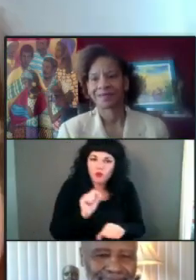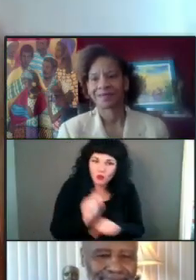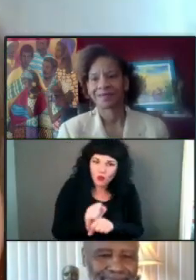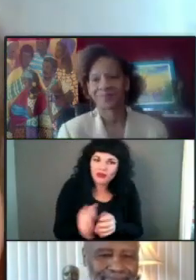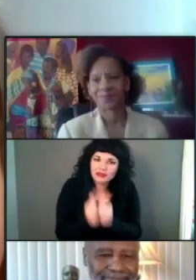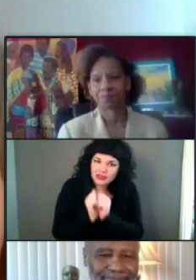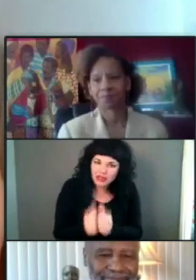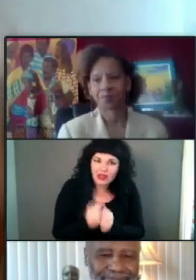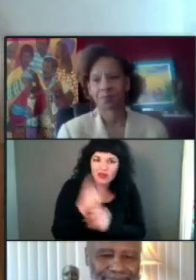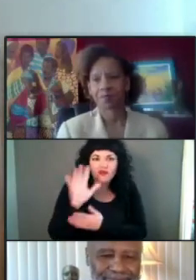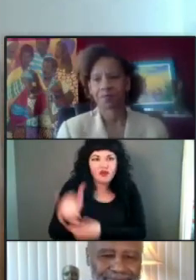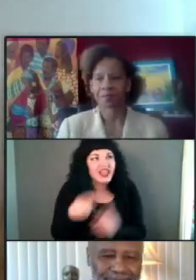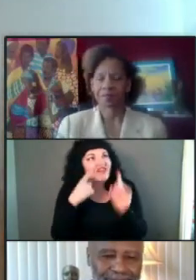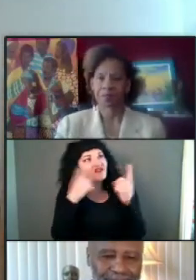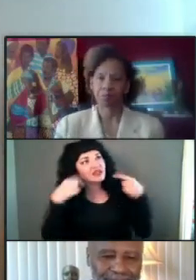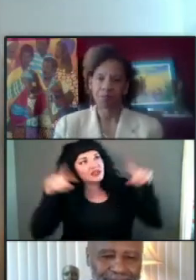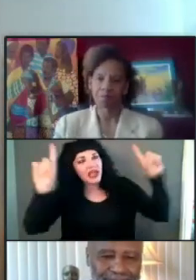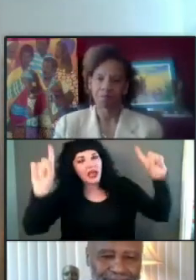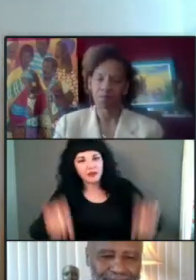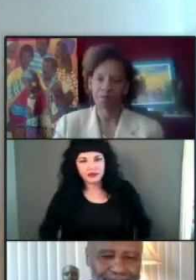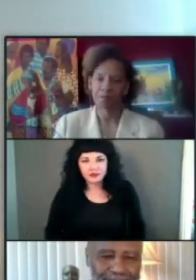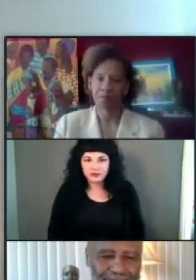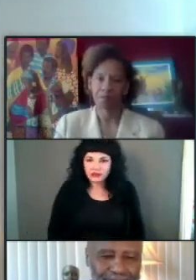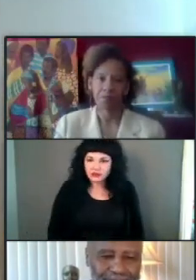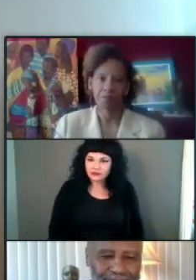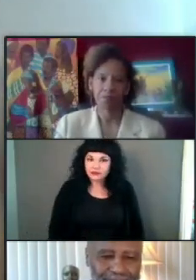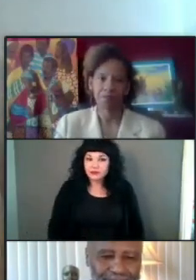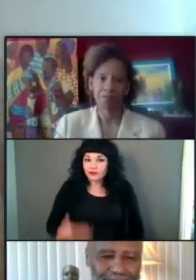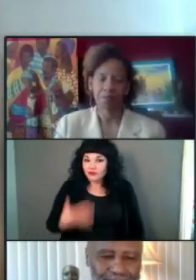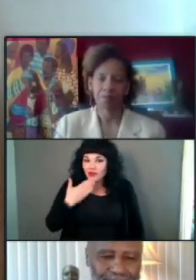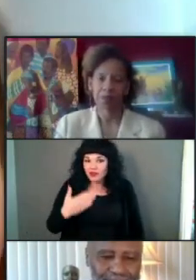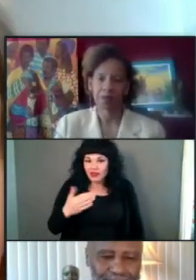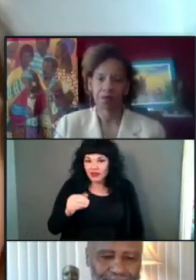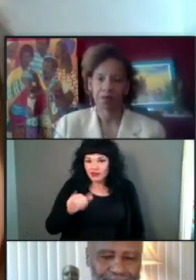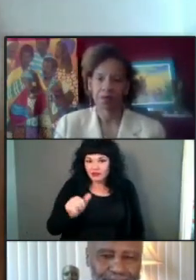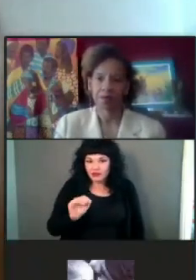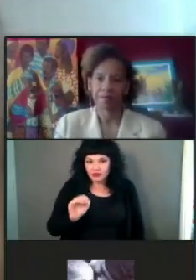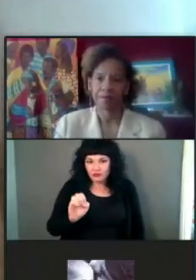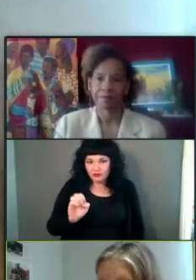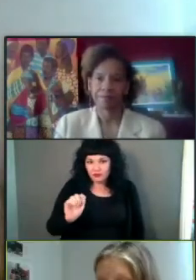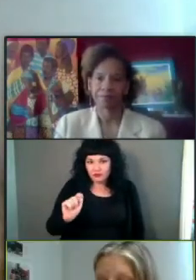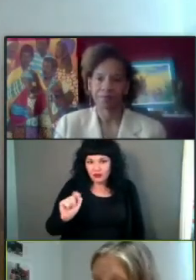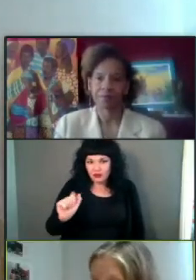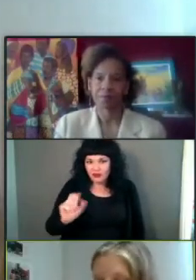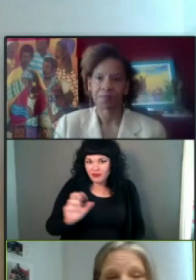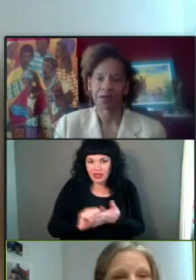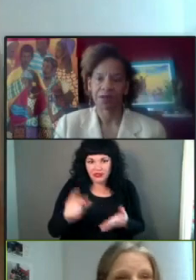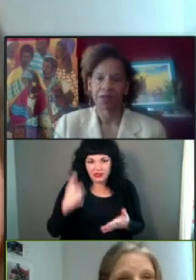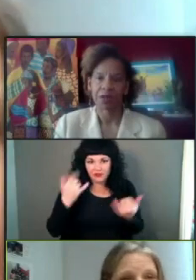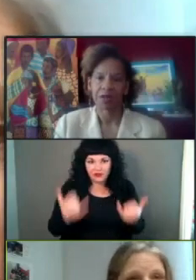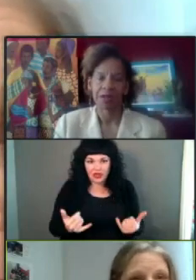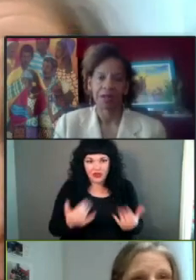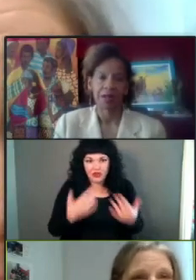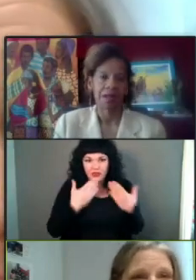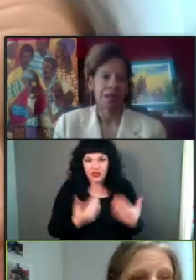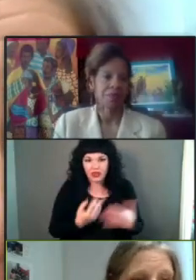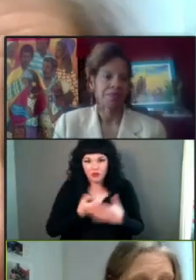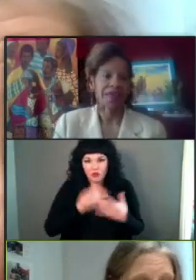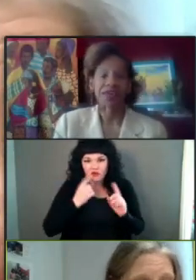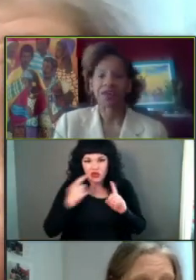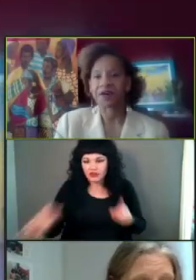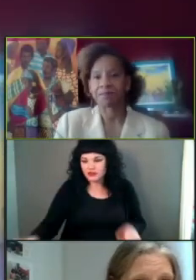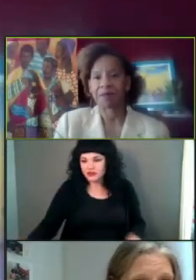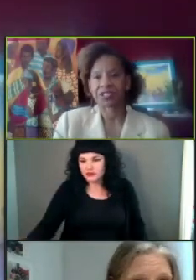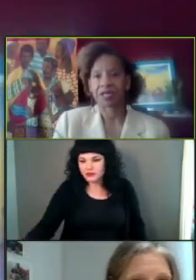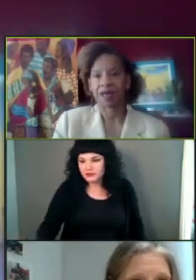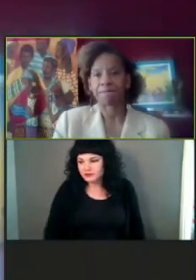Thank you, Jametta. That's all the questions that we have at this time. Thank you both for your answers.